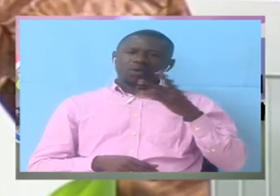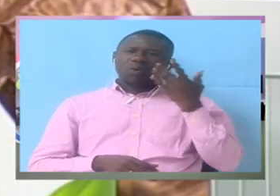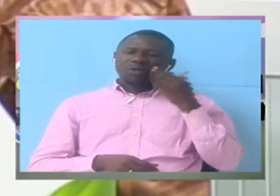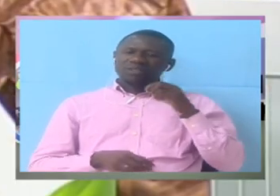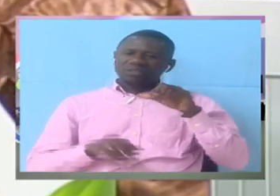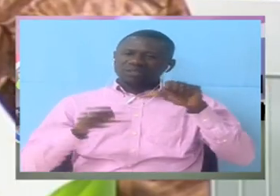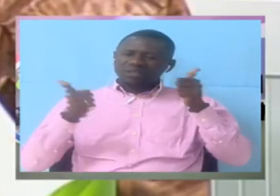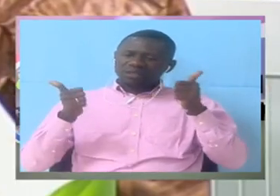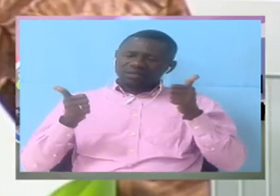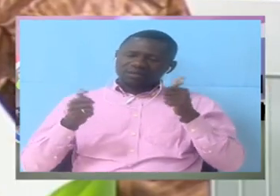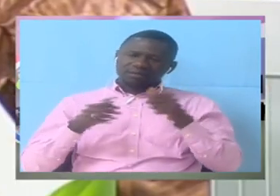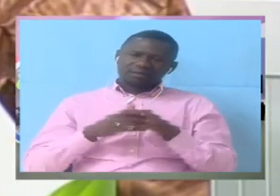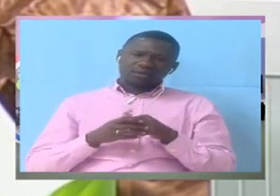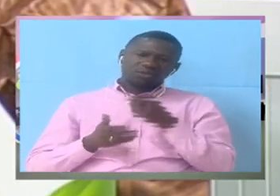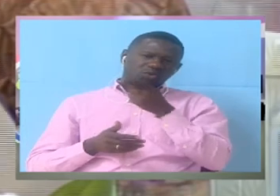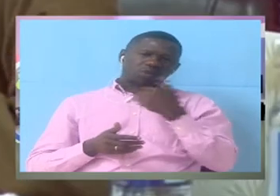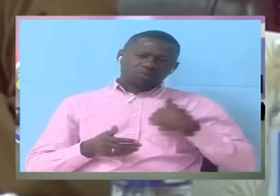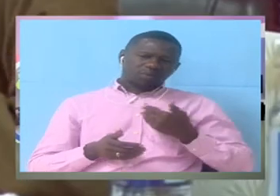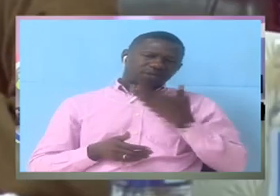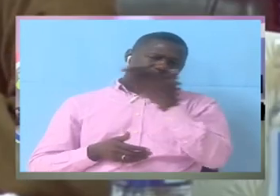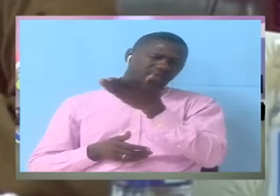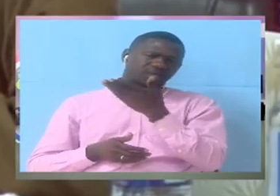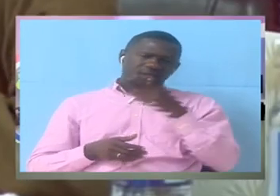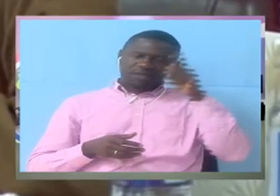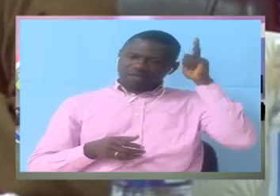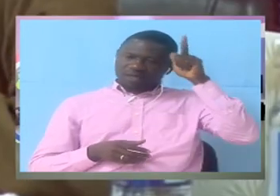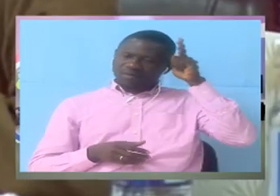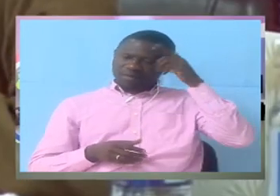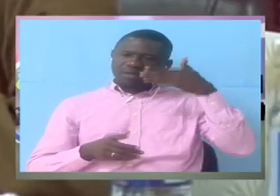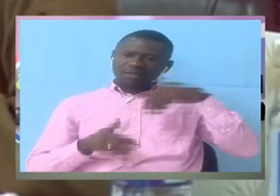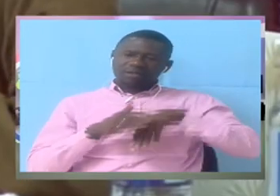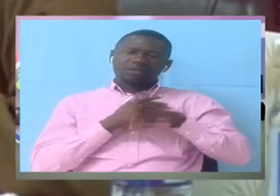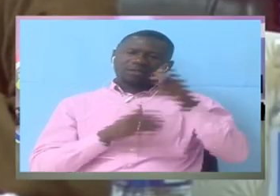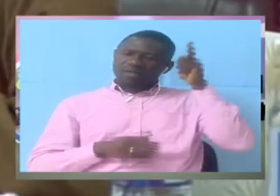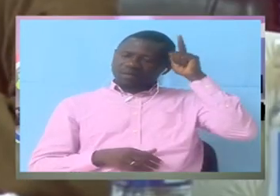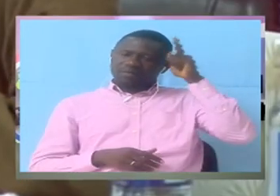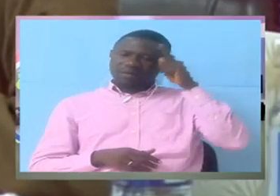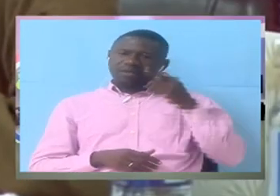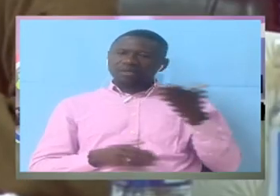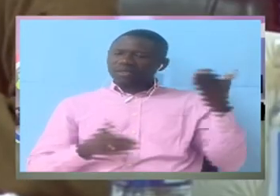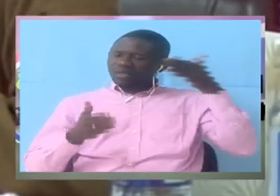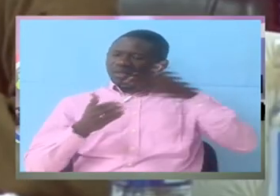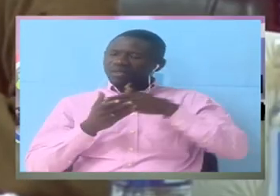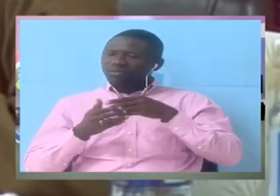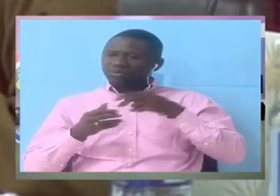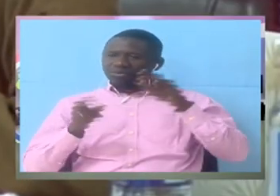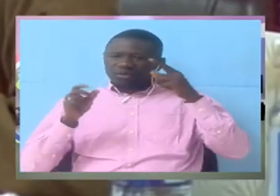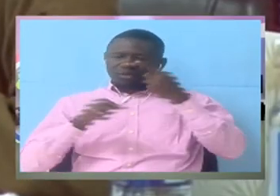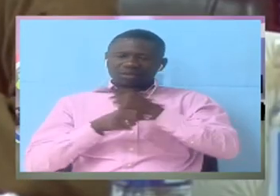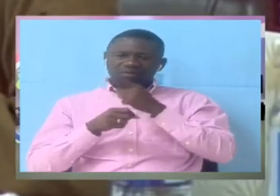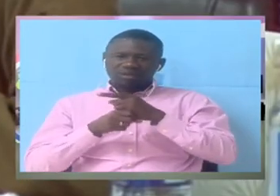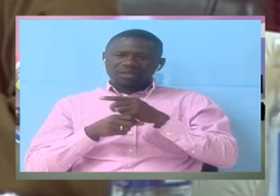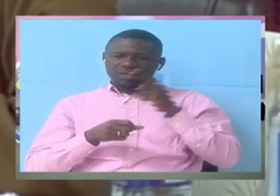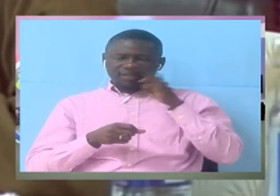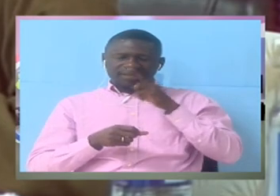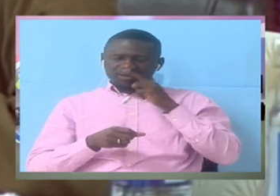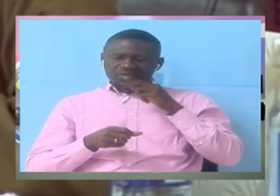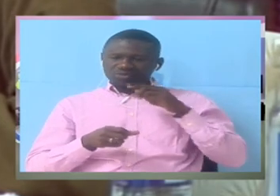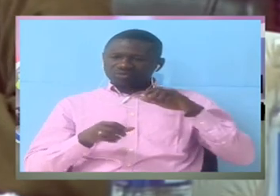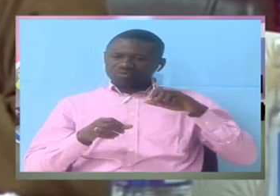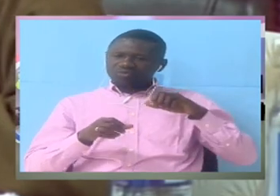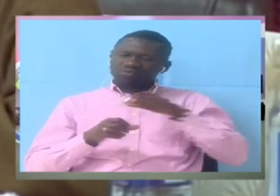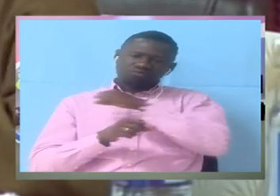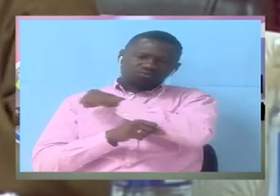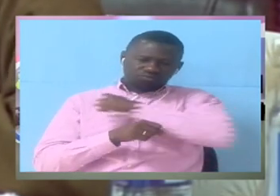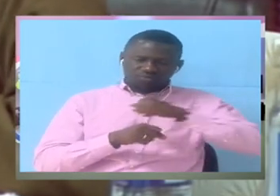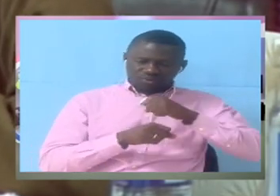You guys were in Liberia and then came to the Gambia to try to overthrow Jame.